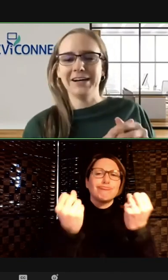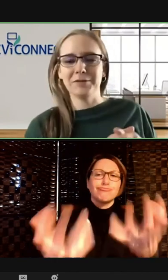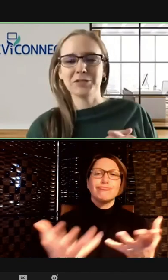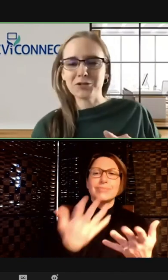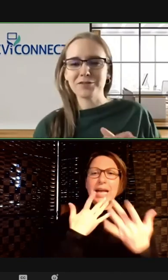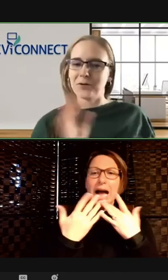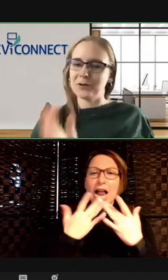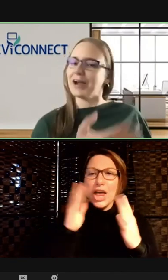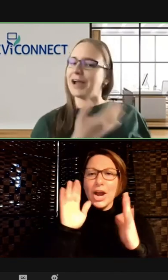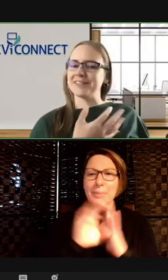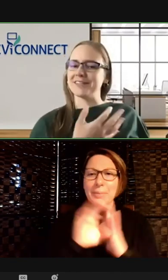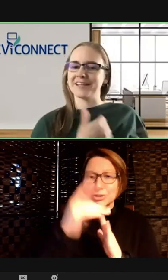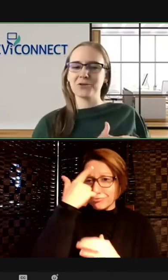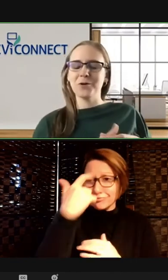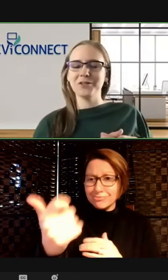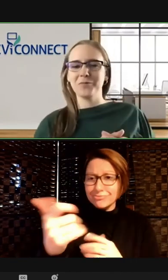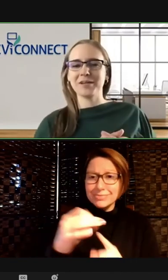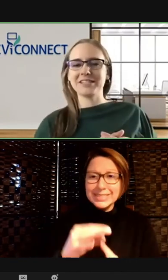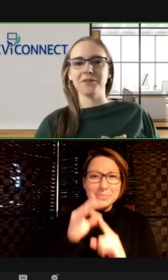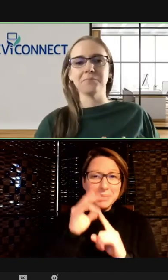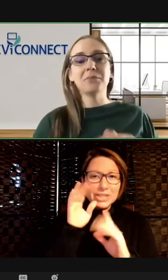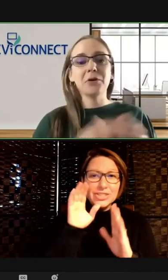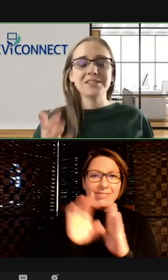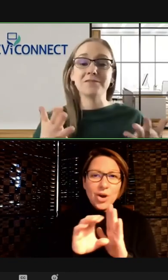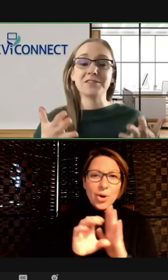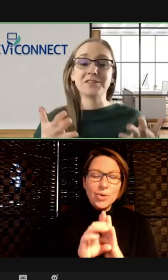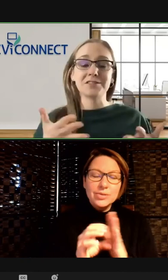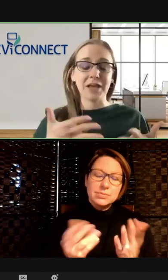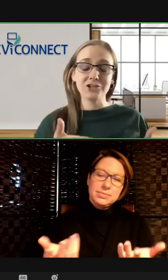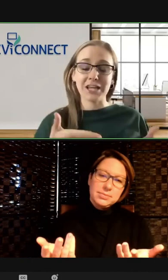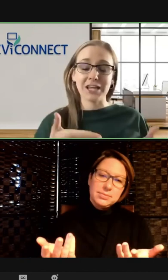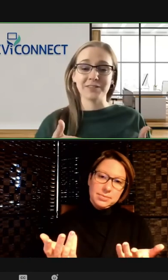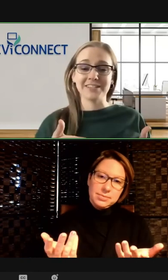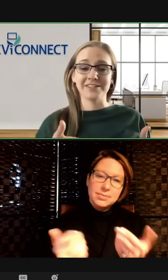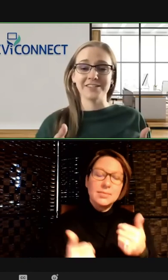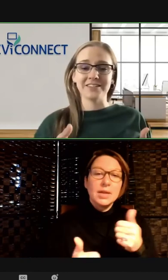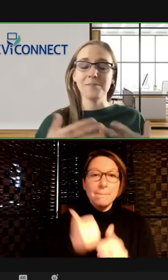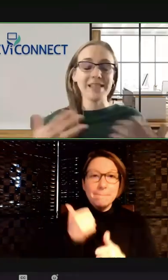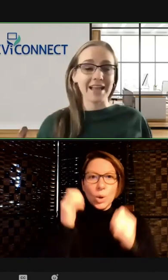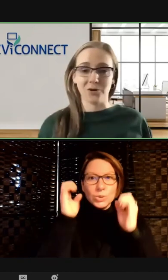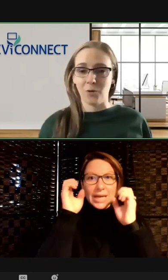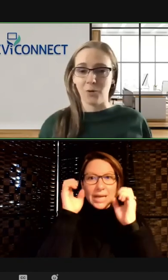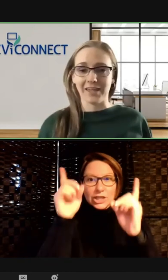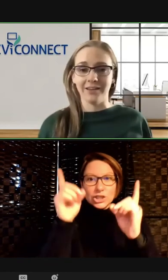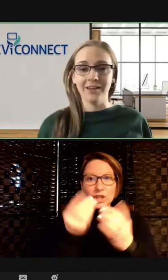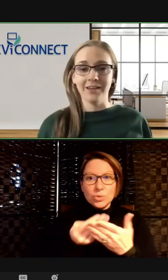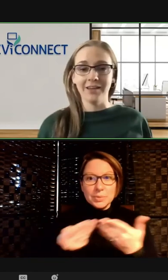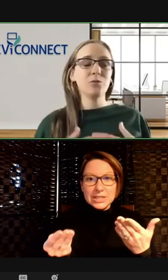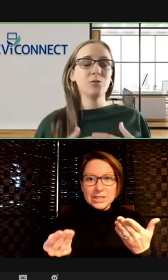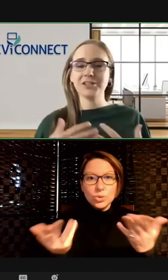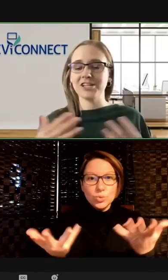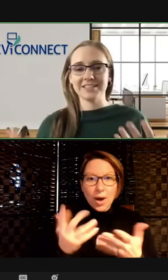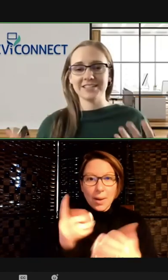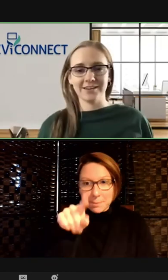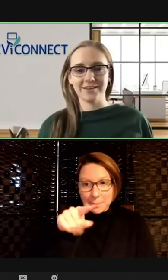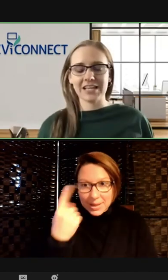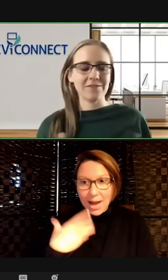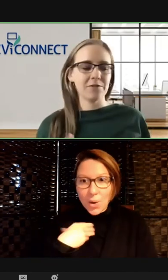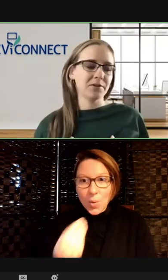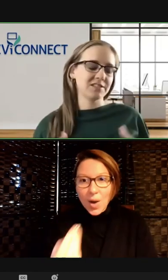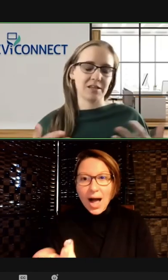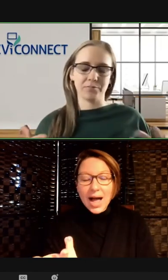want, especially photographs? Like, it's cool, no big deal. Most educational materials are black and white. Every worksheet these